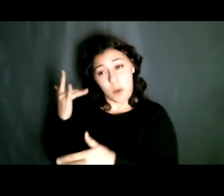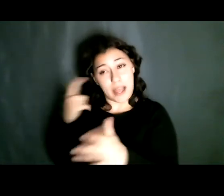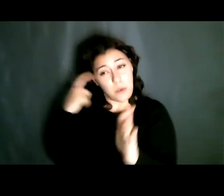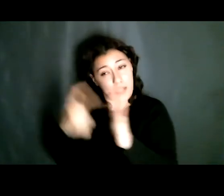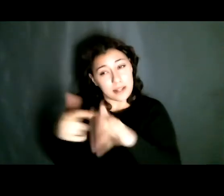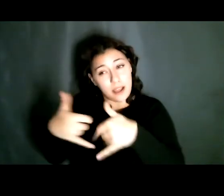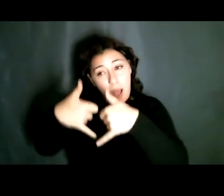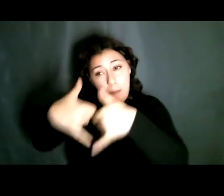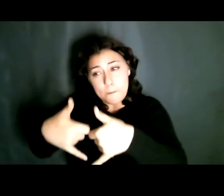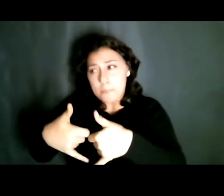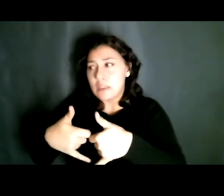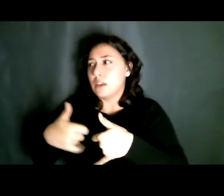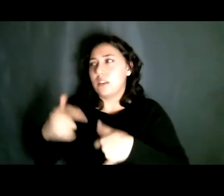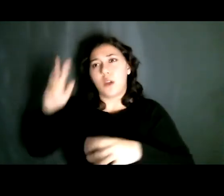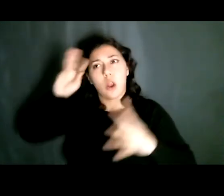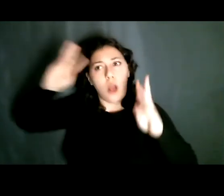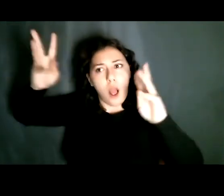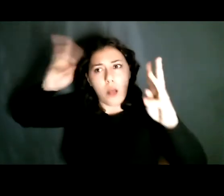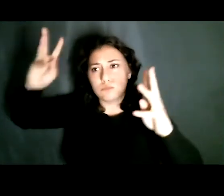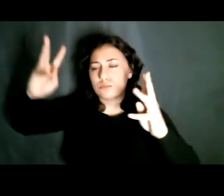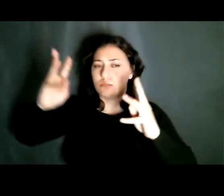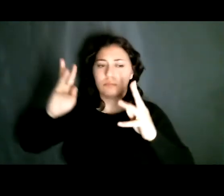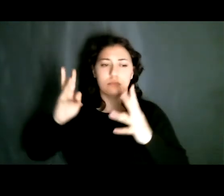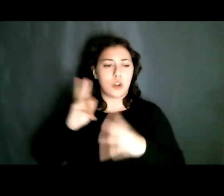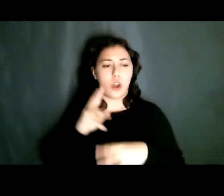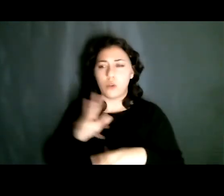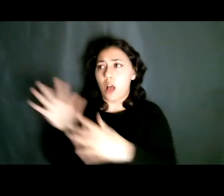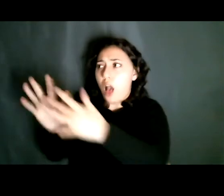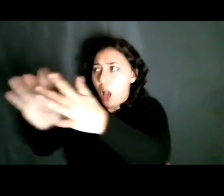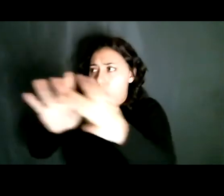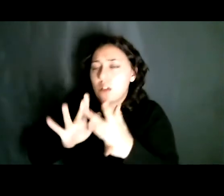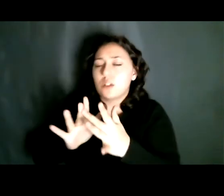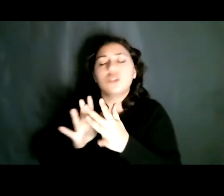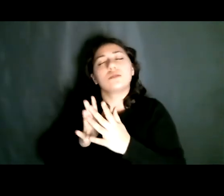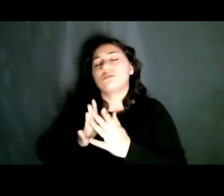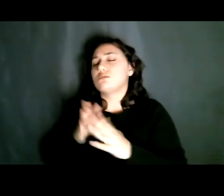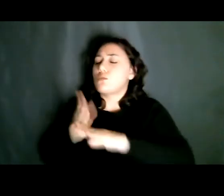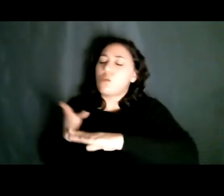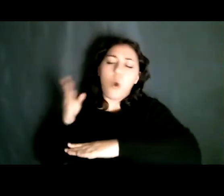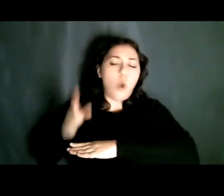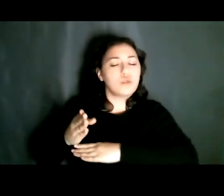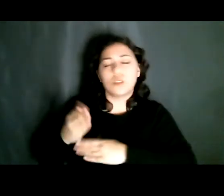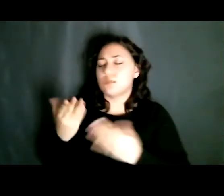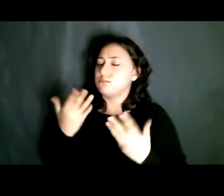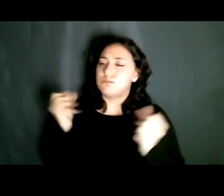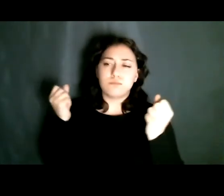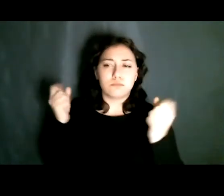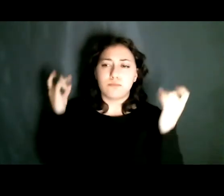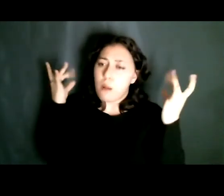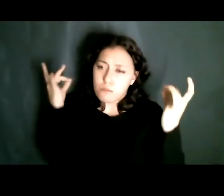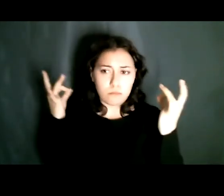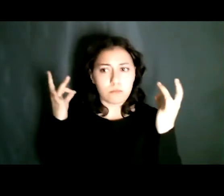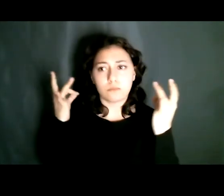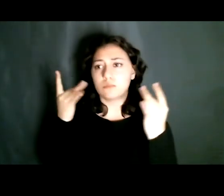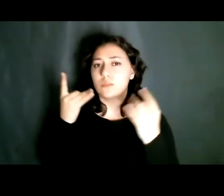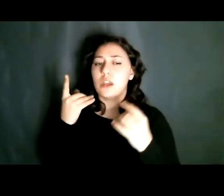designing online and hybrid teaching experiences or their outreach to students. And it's really wonderful to see